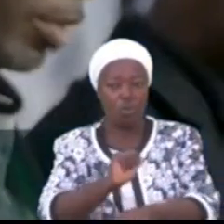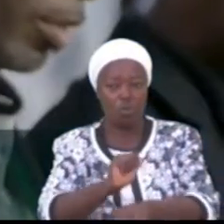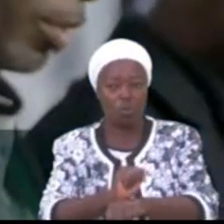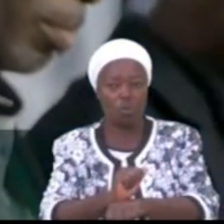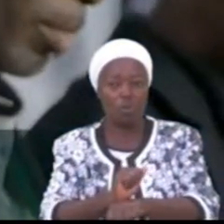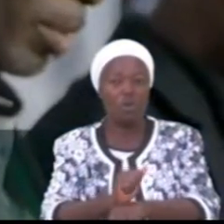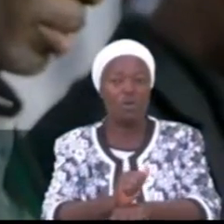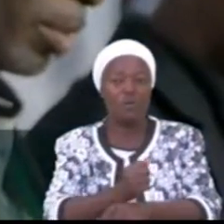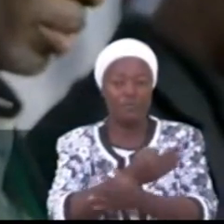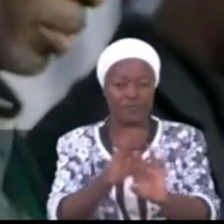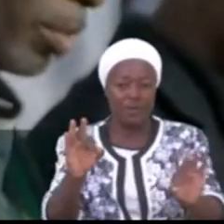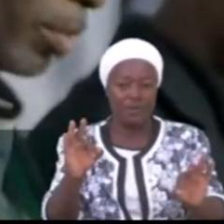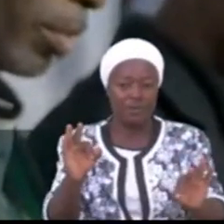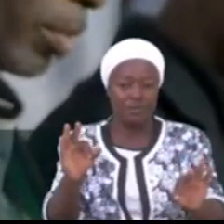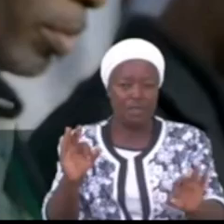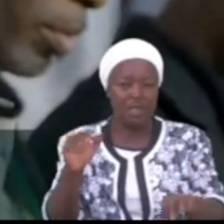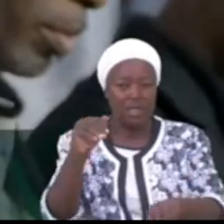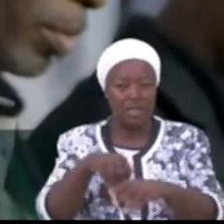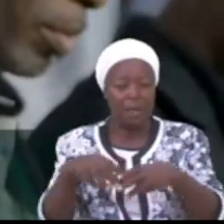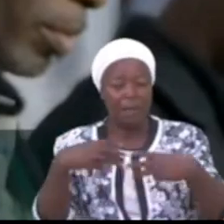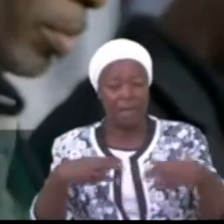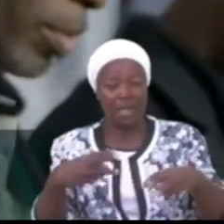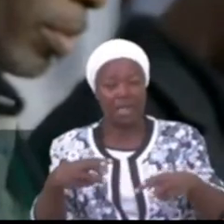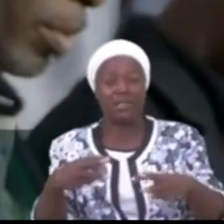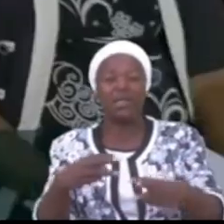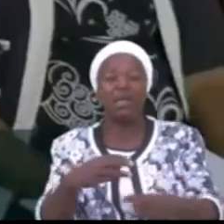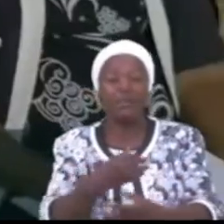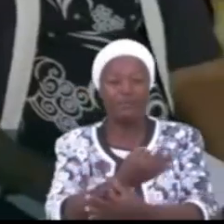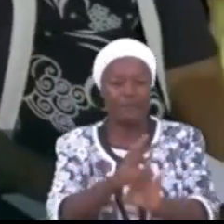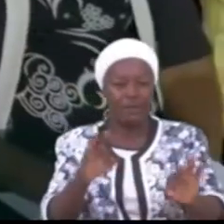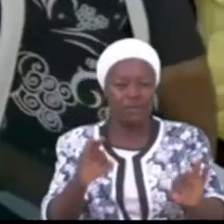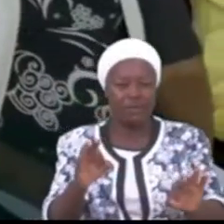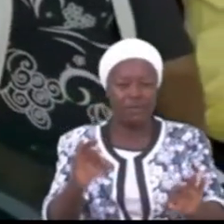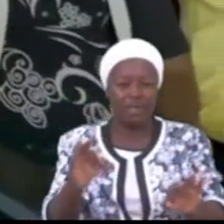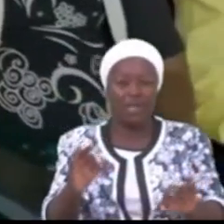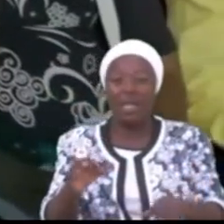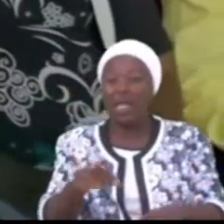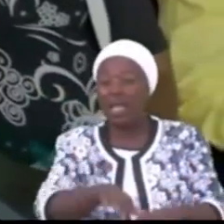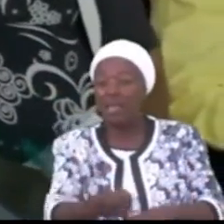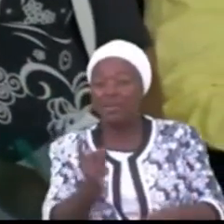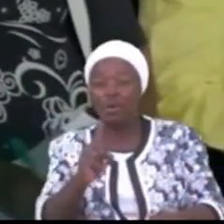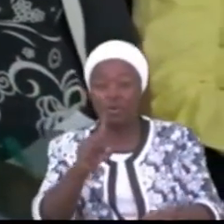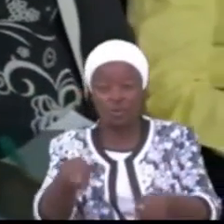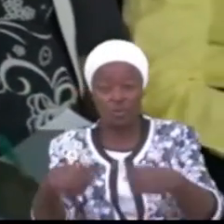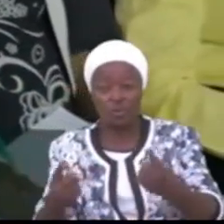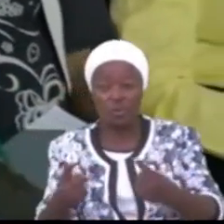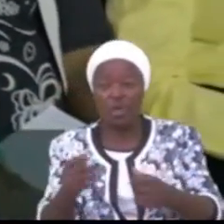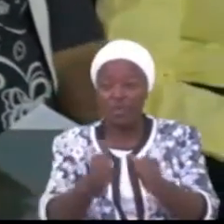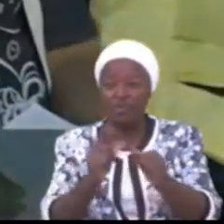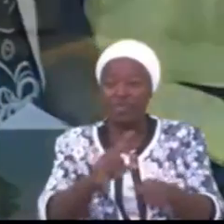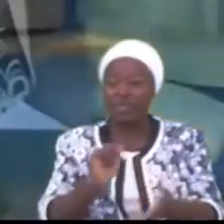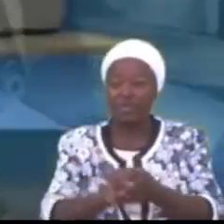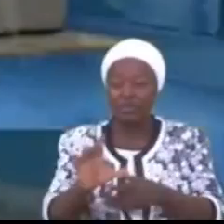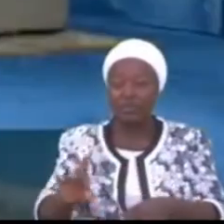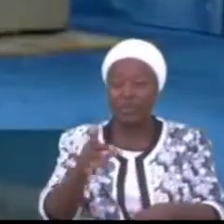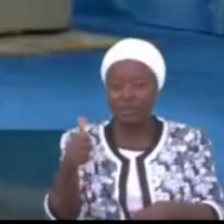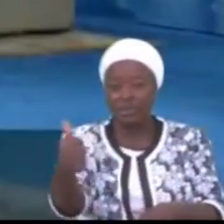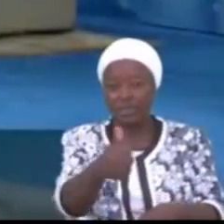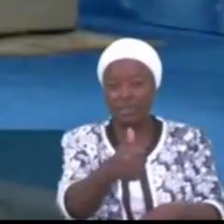emancipation. In the market, emancipation. Anywhere you go, everywhere you find yourself,